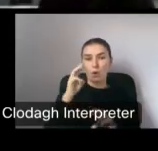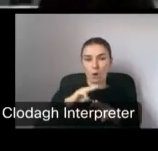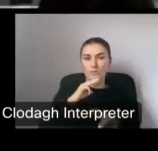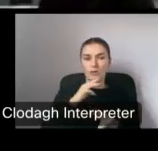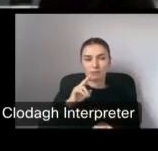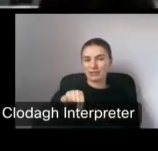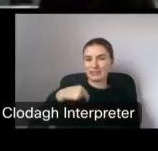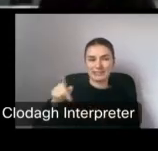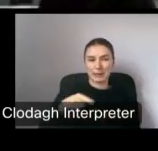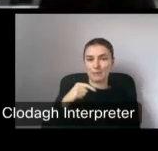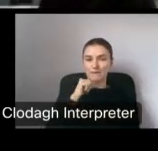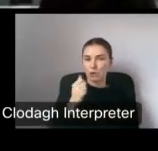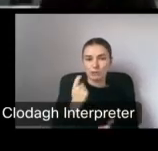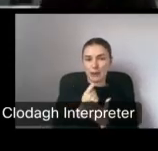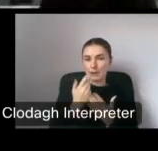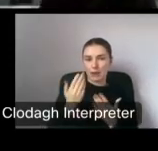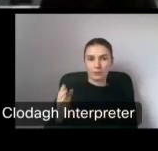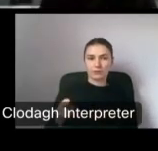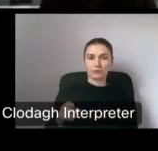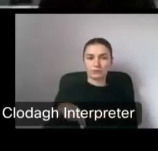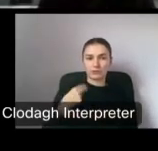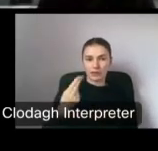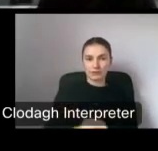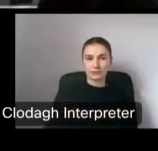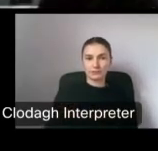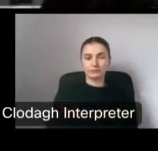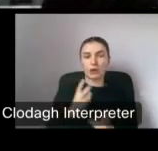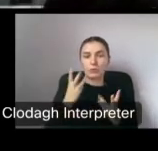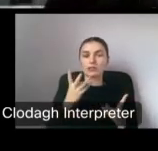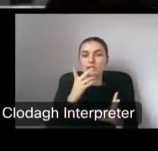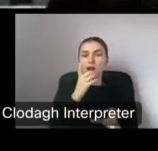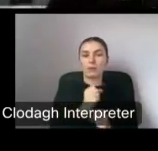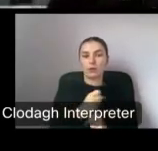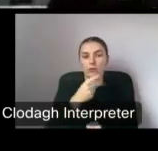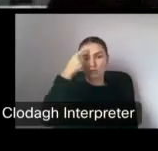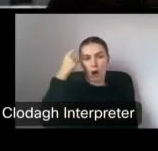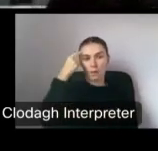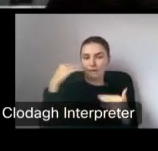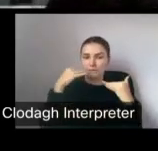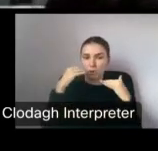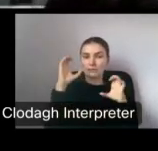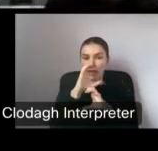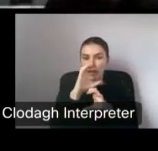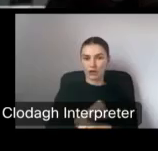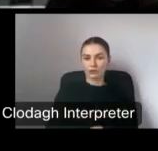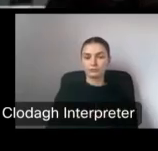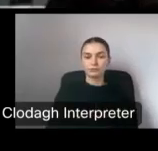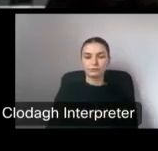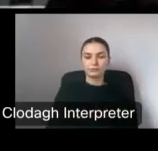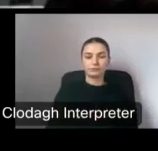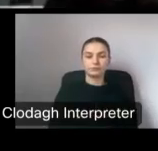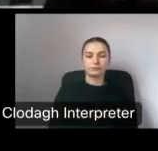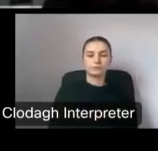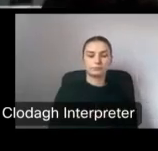video because we haven't time. Because I want to go on to the talk about trauma-informed care.